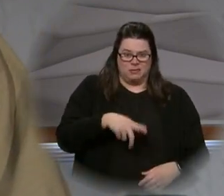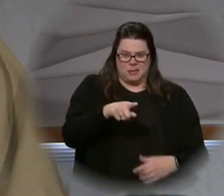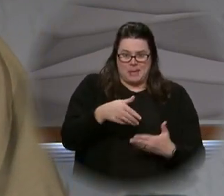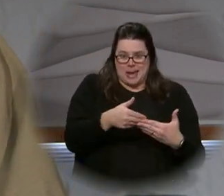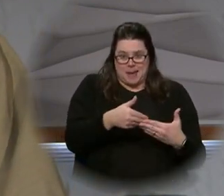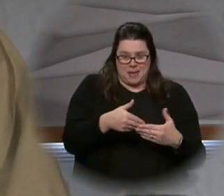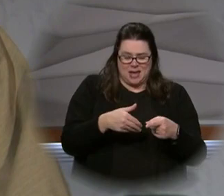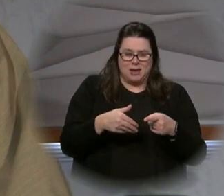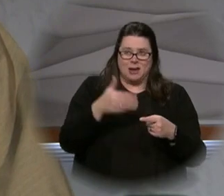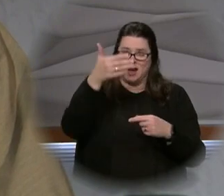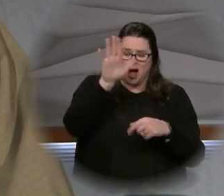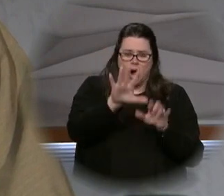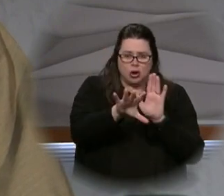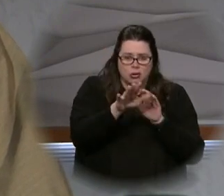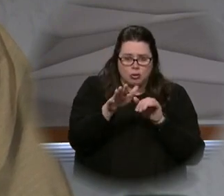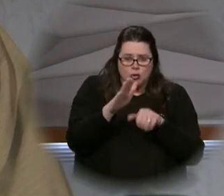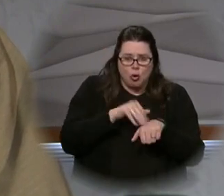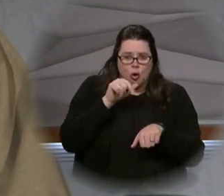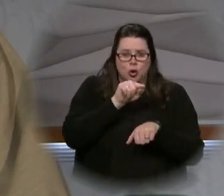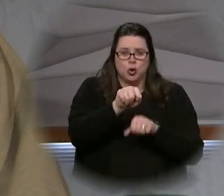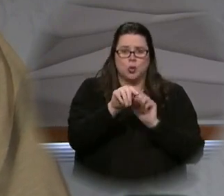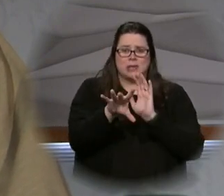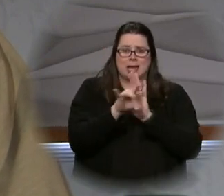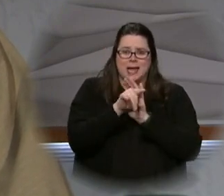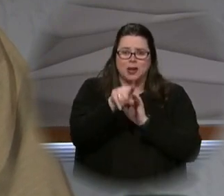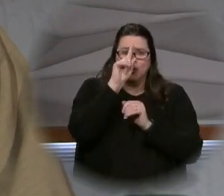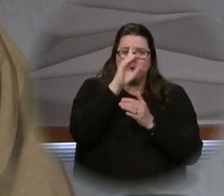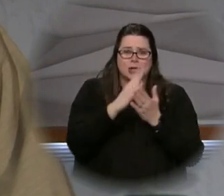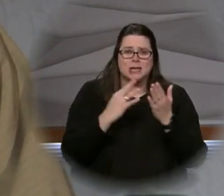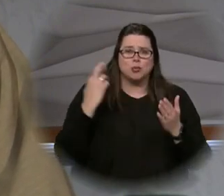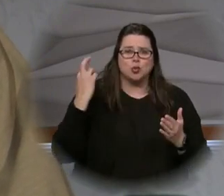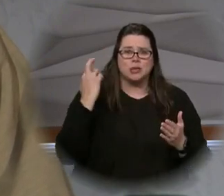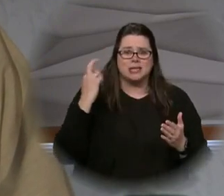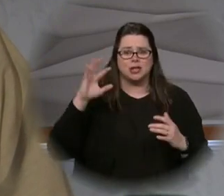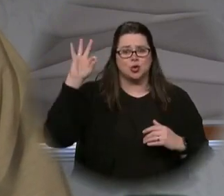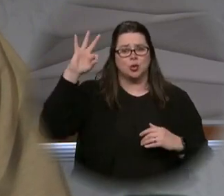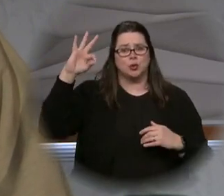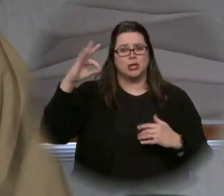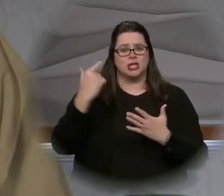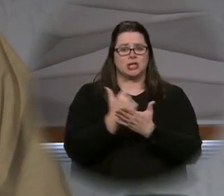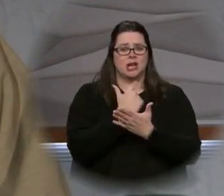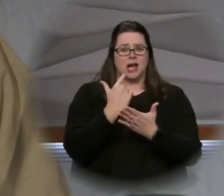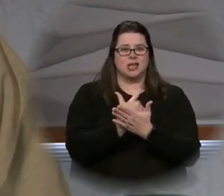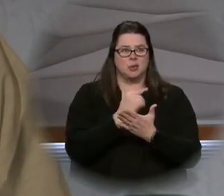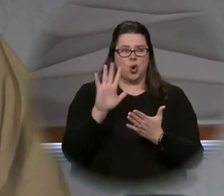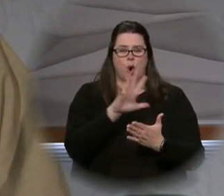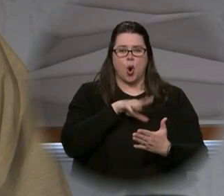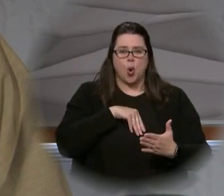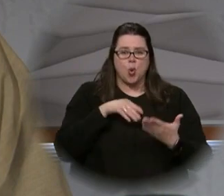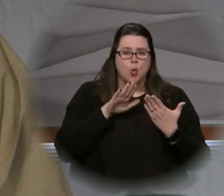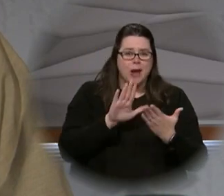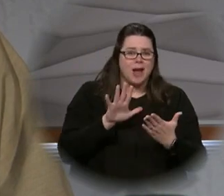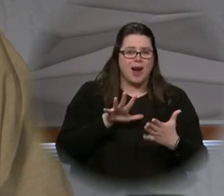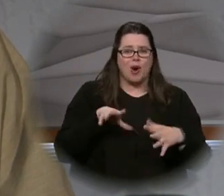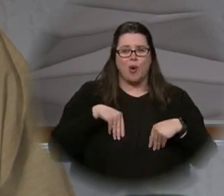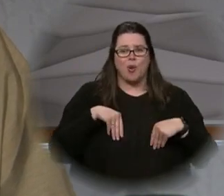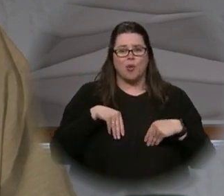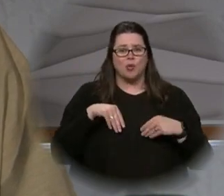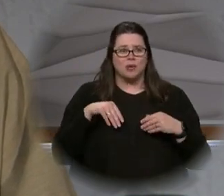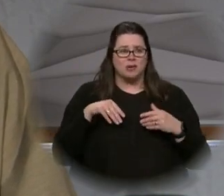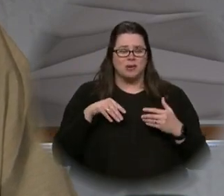God, selected for a specific reason. To preach the gospel in our own way, in our own lives.